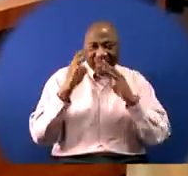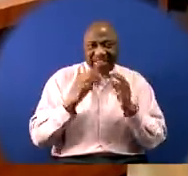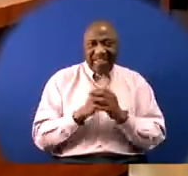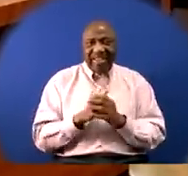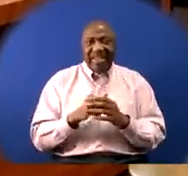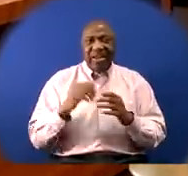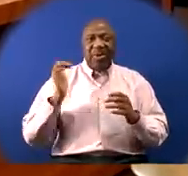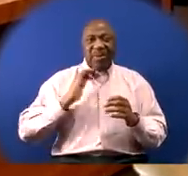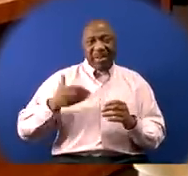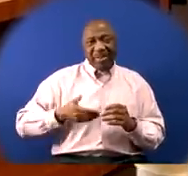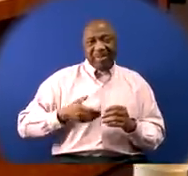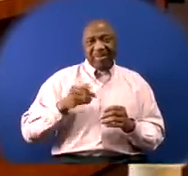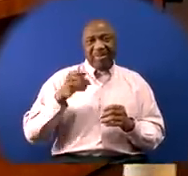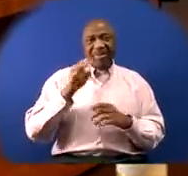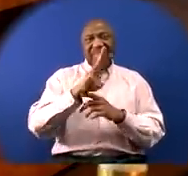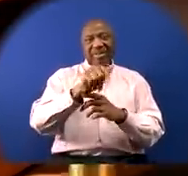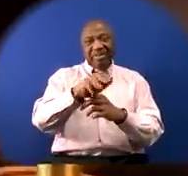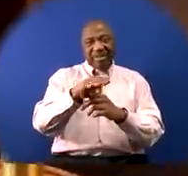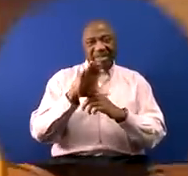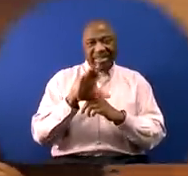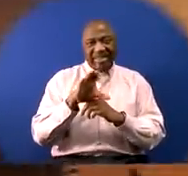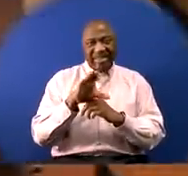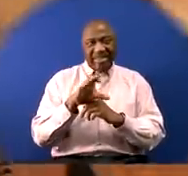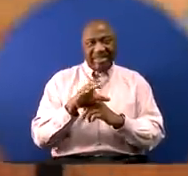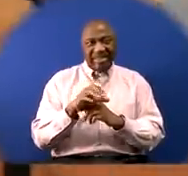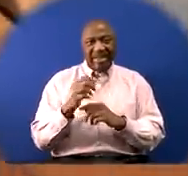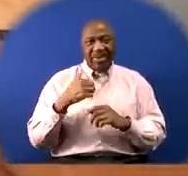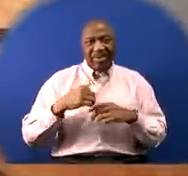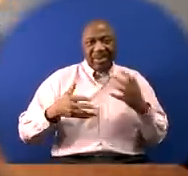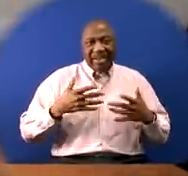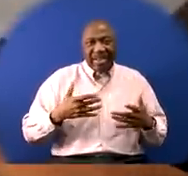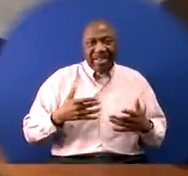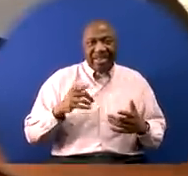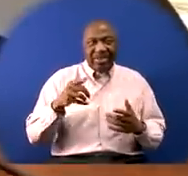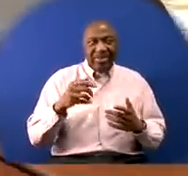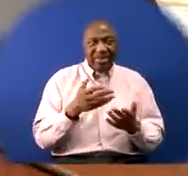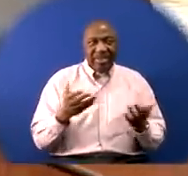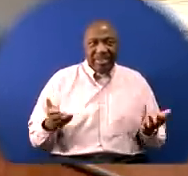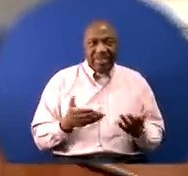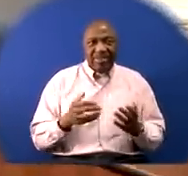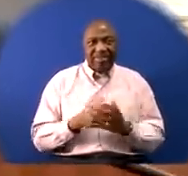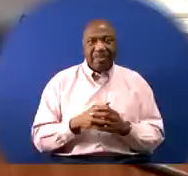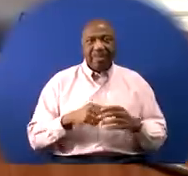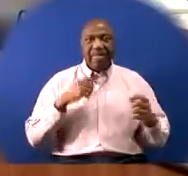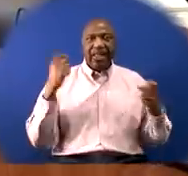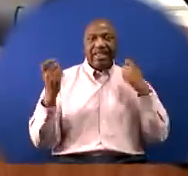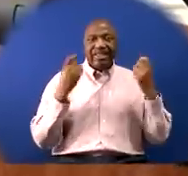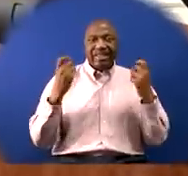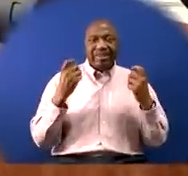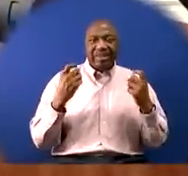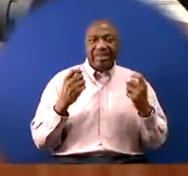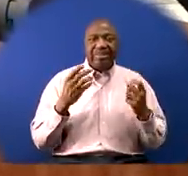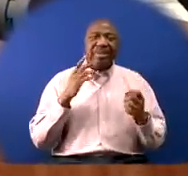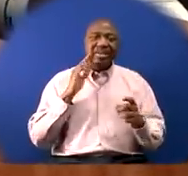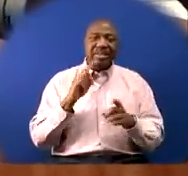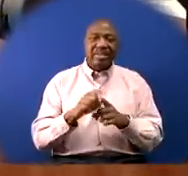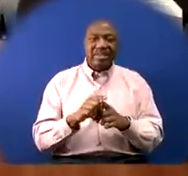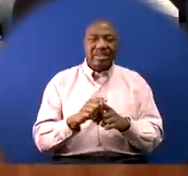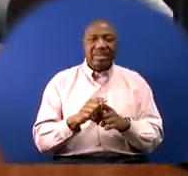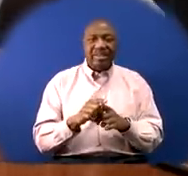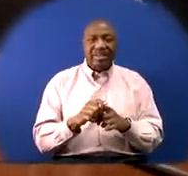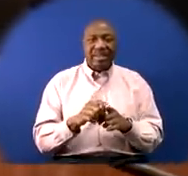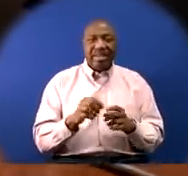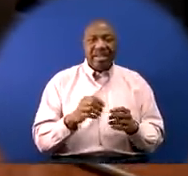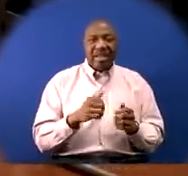here, welcome to Wheeler Avenue Baptist Church. We're glad you're here. Come on, church. Celebrate, my dear sister. Follow Deacon Blunt, will